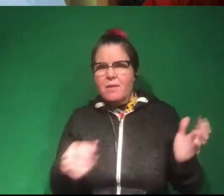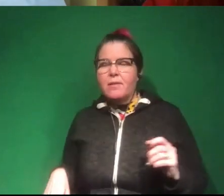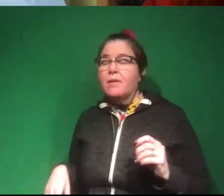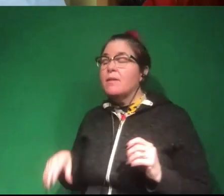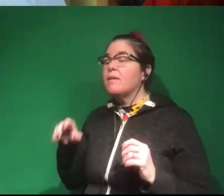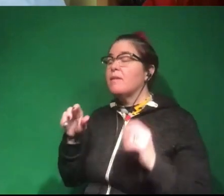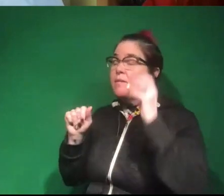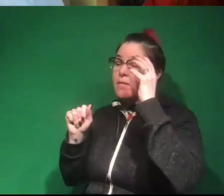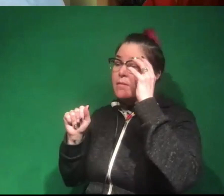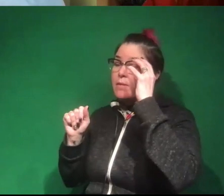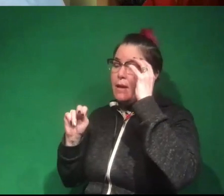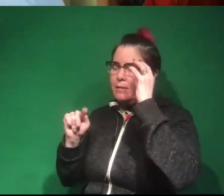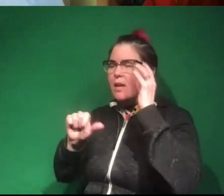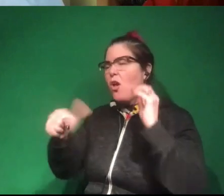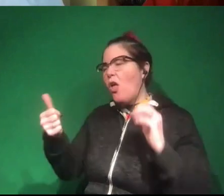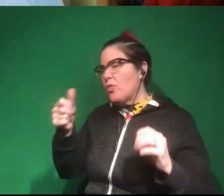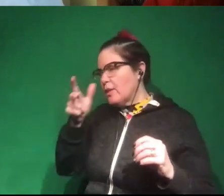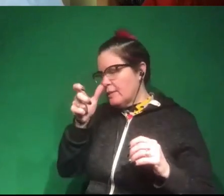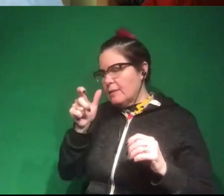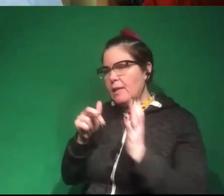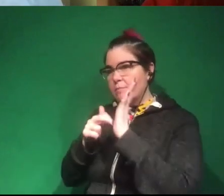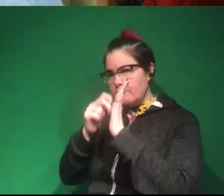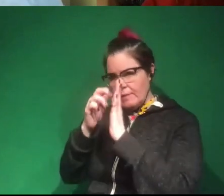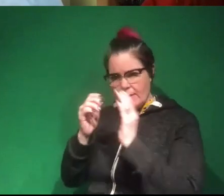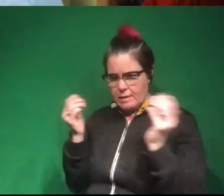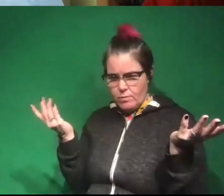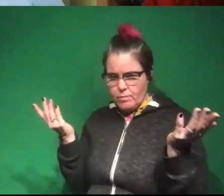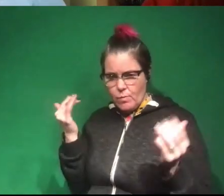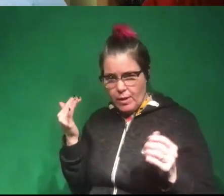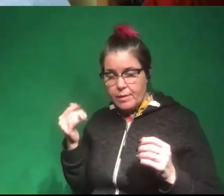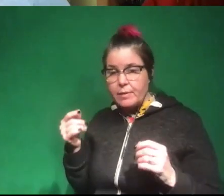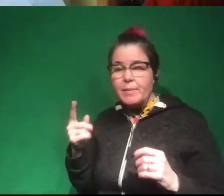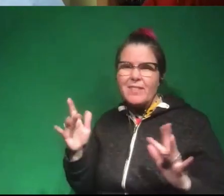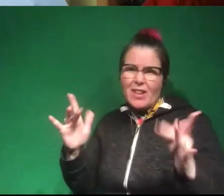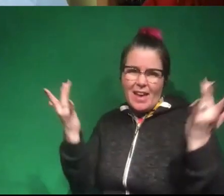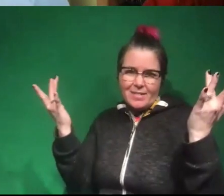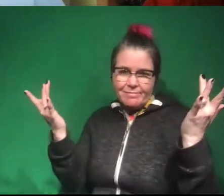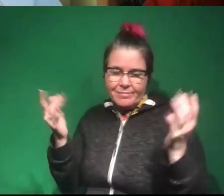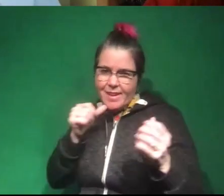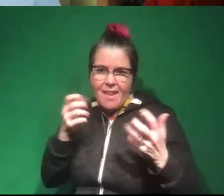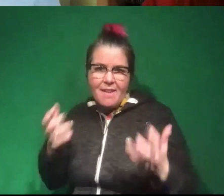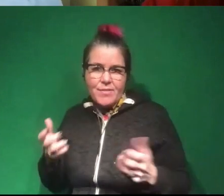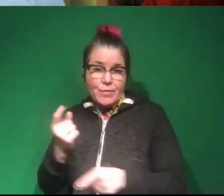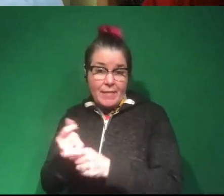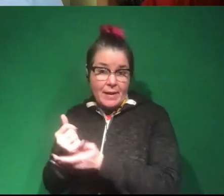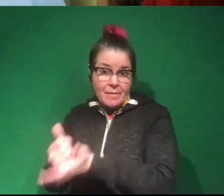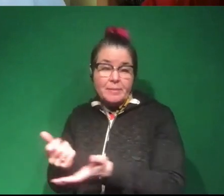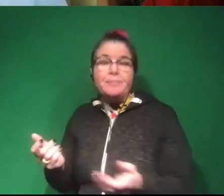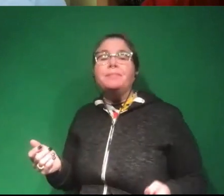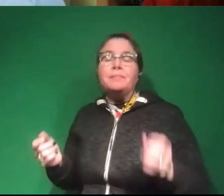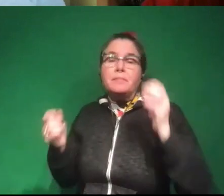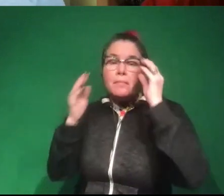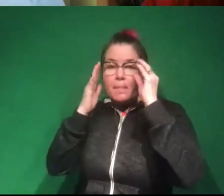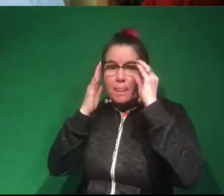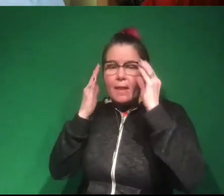Ants and other insects walk up walls because they have, for one, they're really light, so that helps. They have